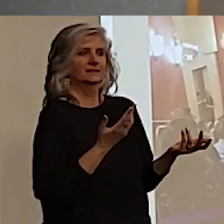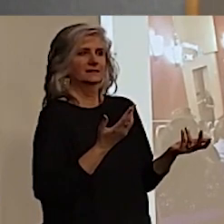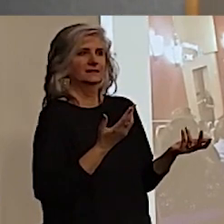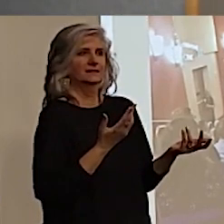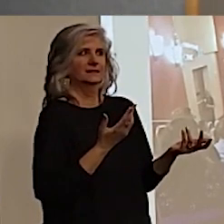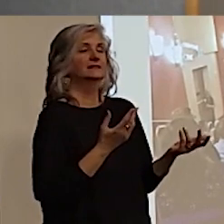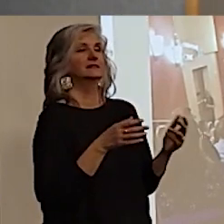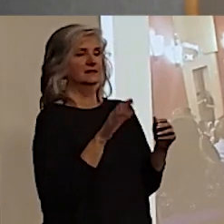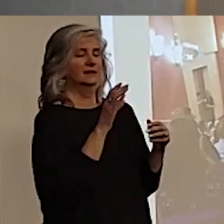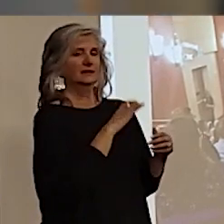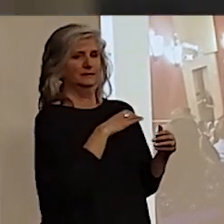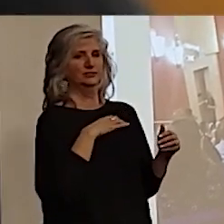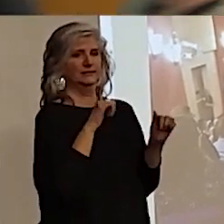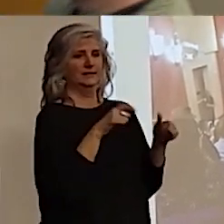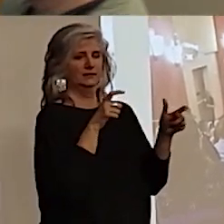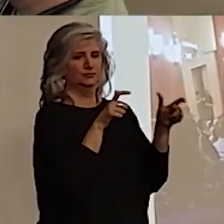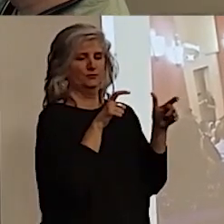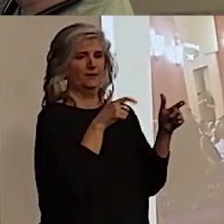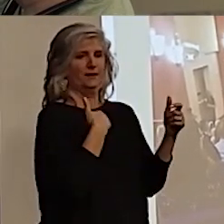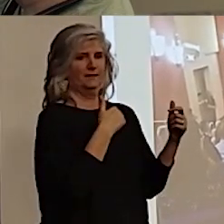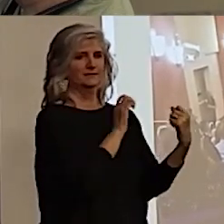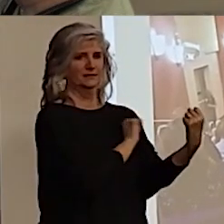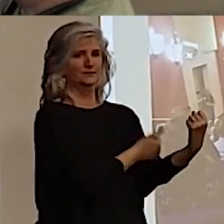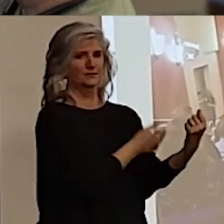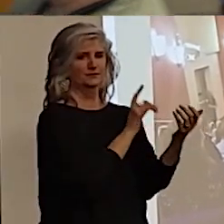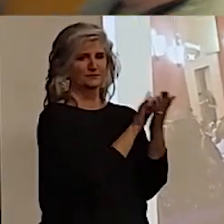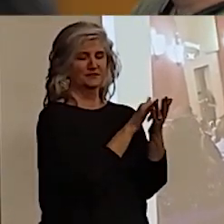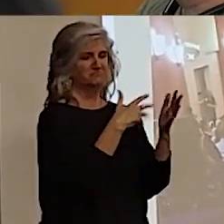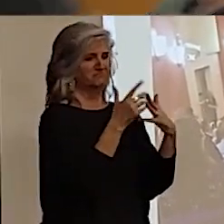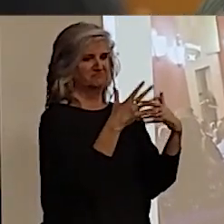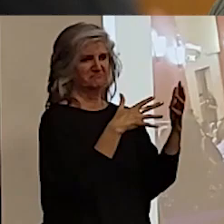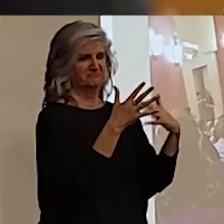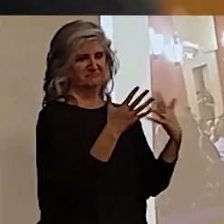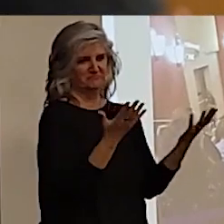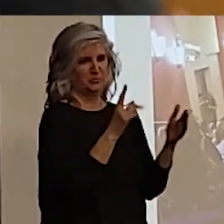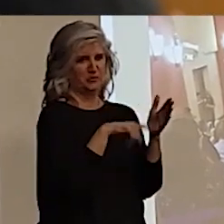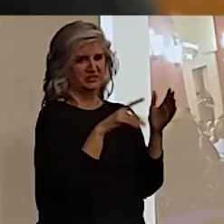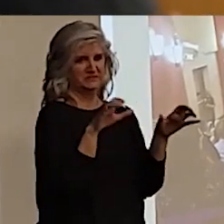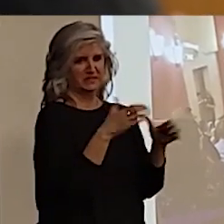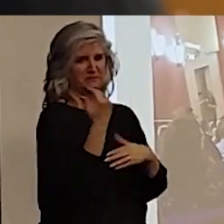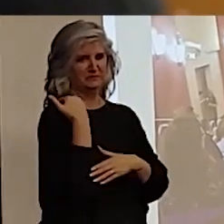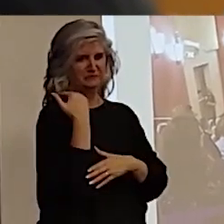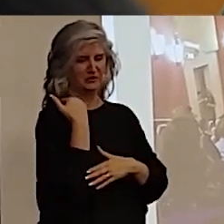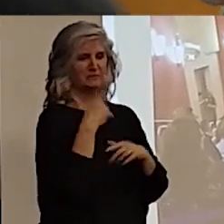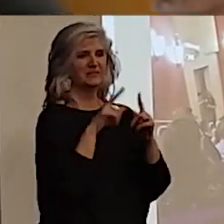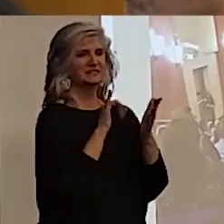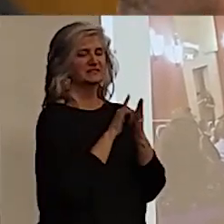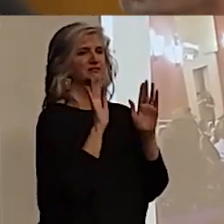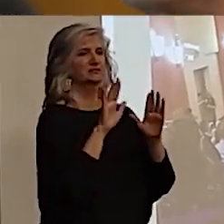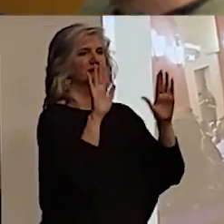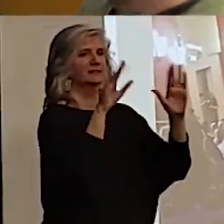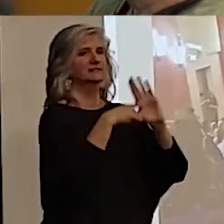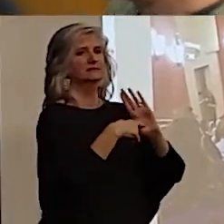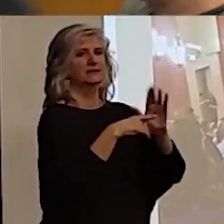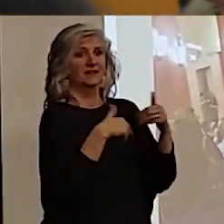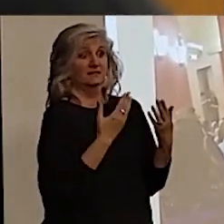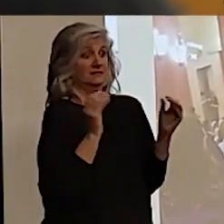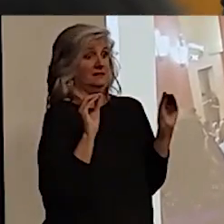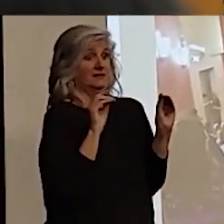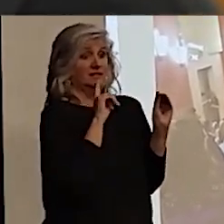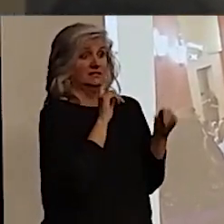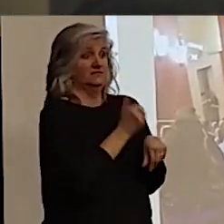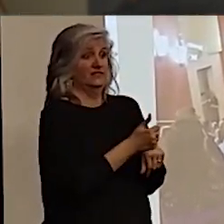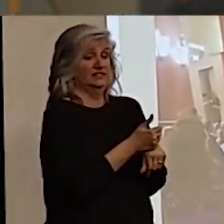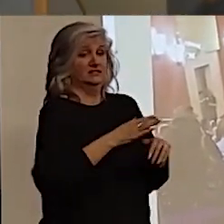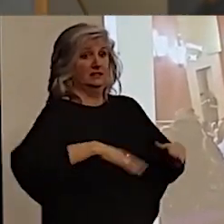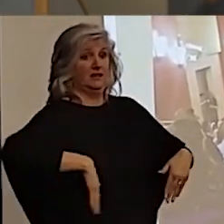control. They definitely have the authority to do it. Doesn't matter what they've done in the past. That's just a great example of how nothing is fixed yet,